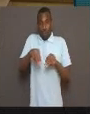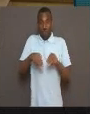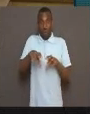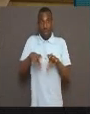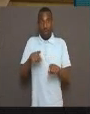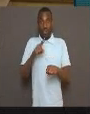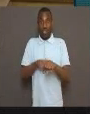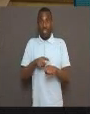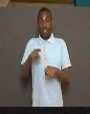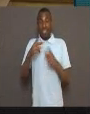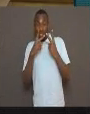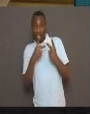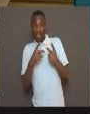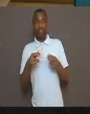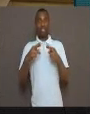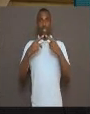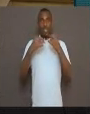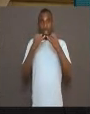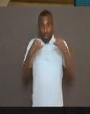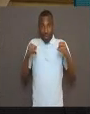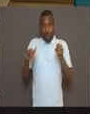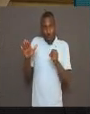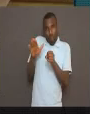wire completely recovers.